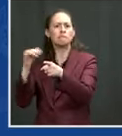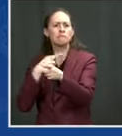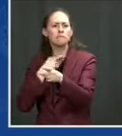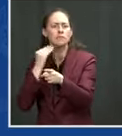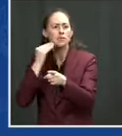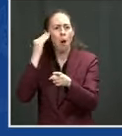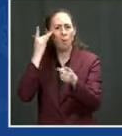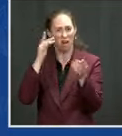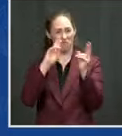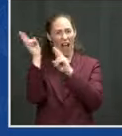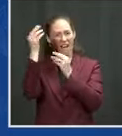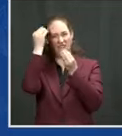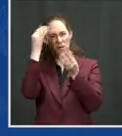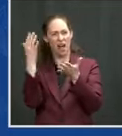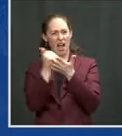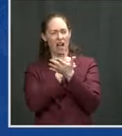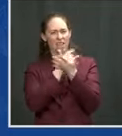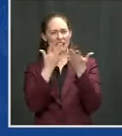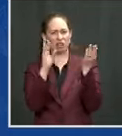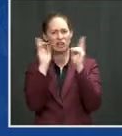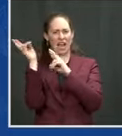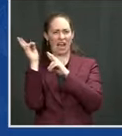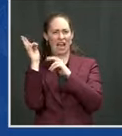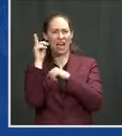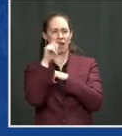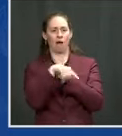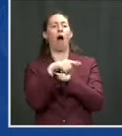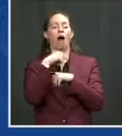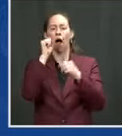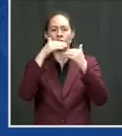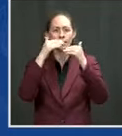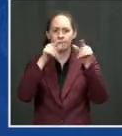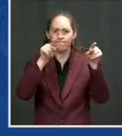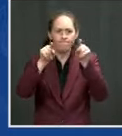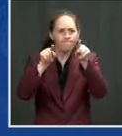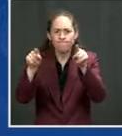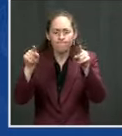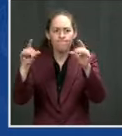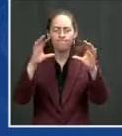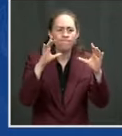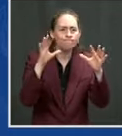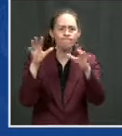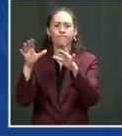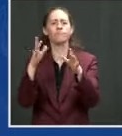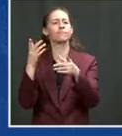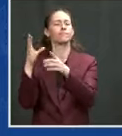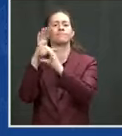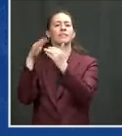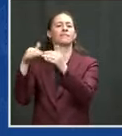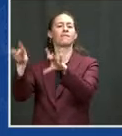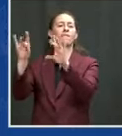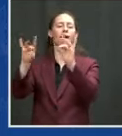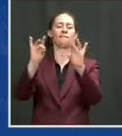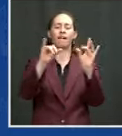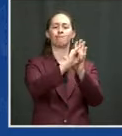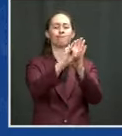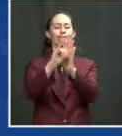to be vaccinated. And I also think that the equity numbers can improve by many of the incentives